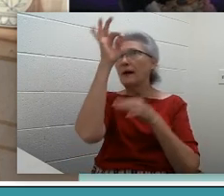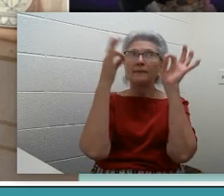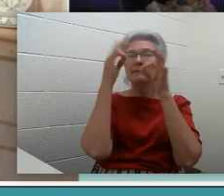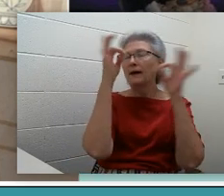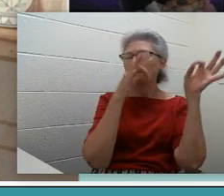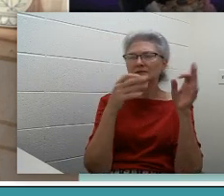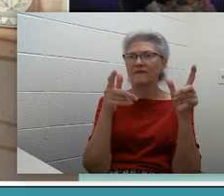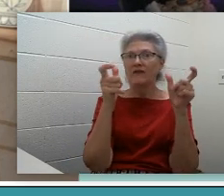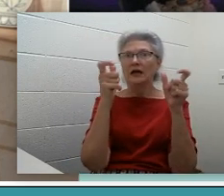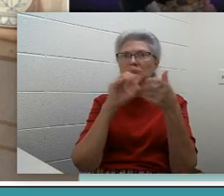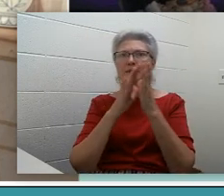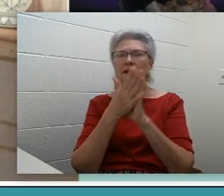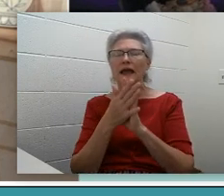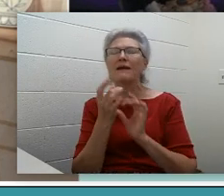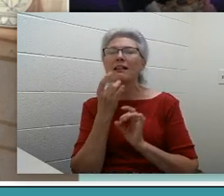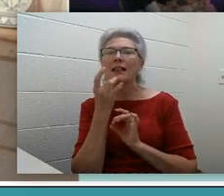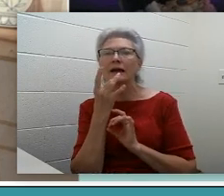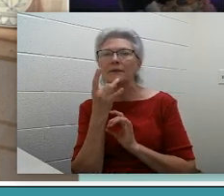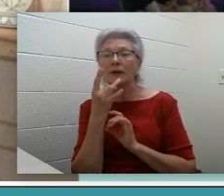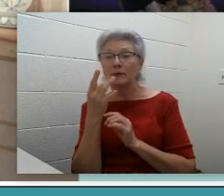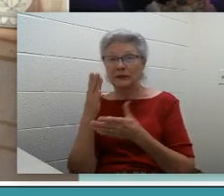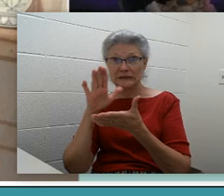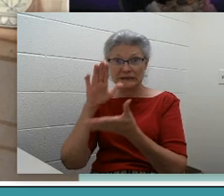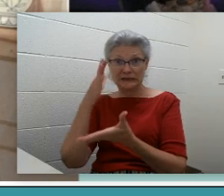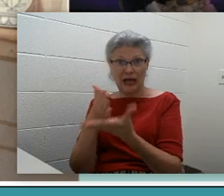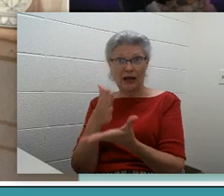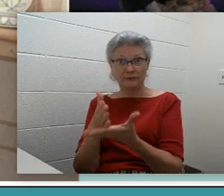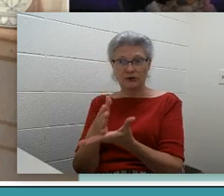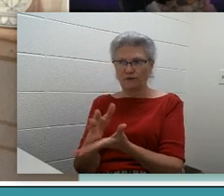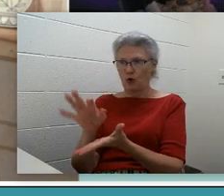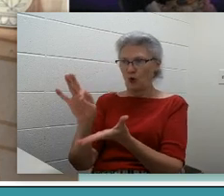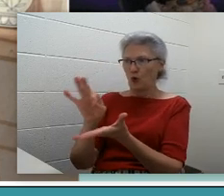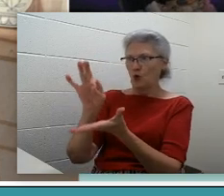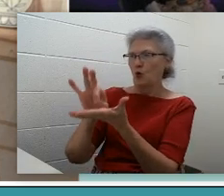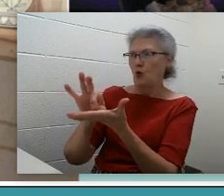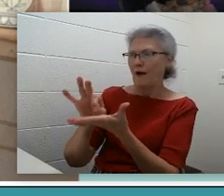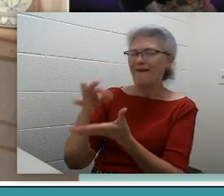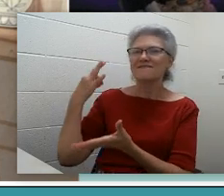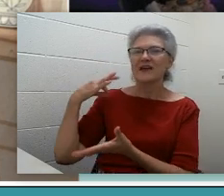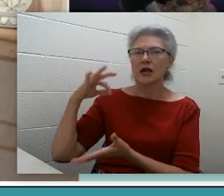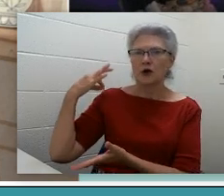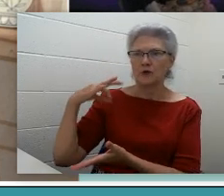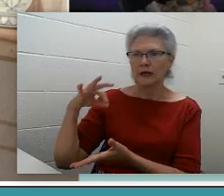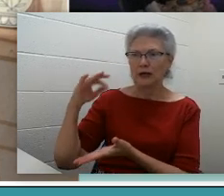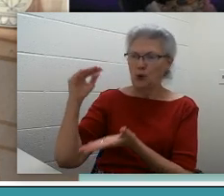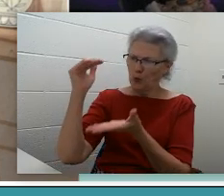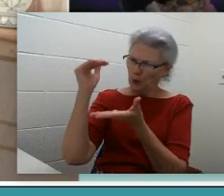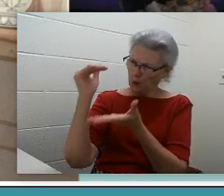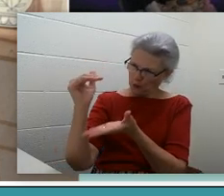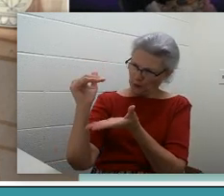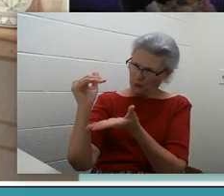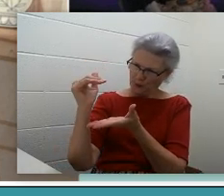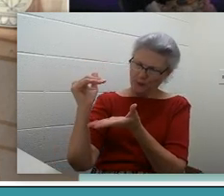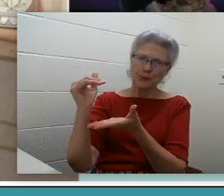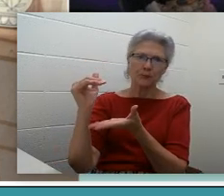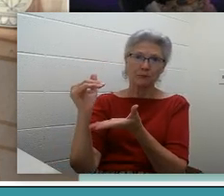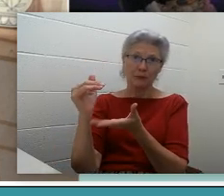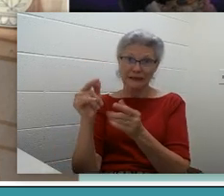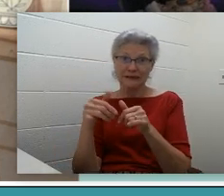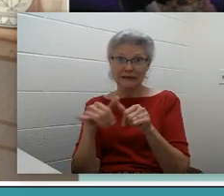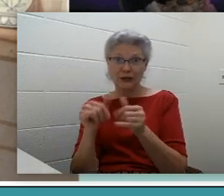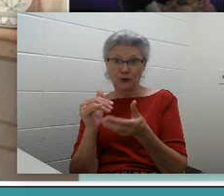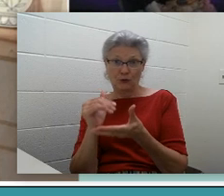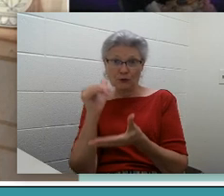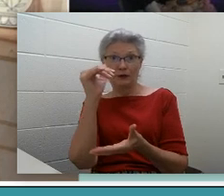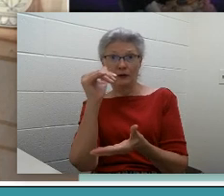quickly. But when it came to rest for a second, you saw it was a fairy, no longer than your hand, but still